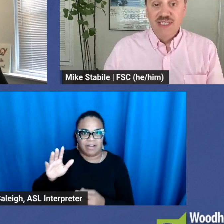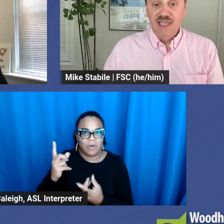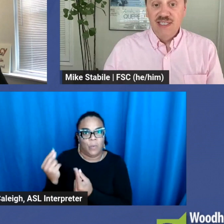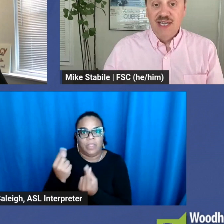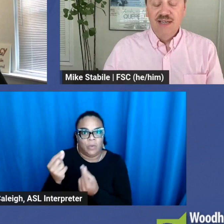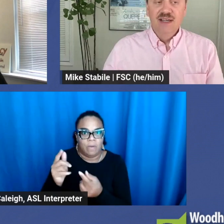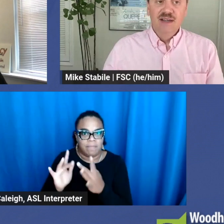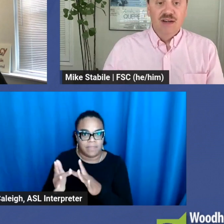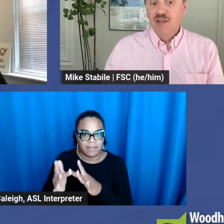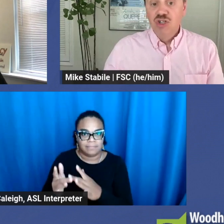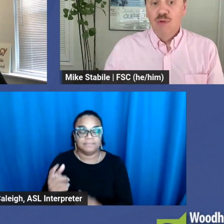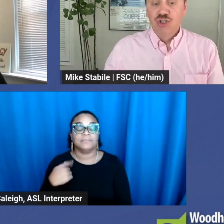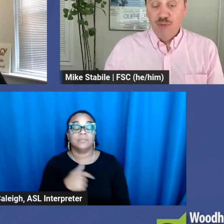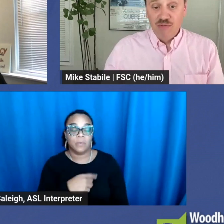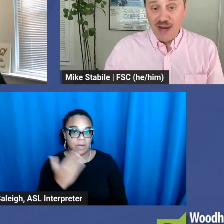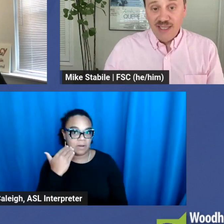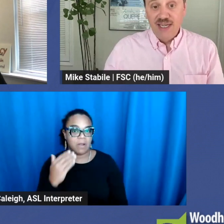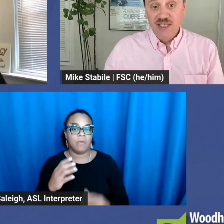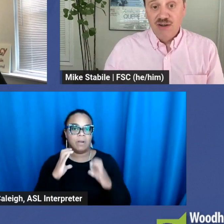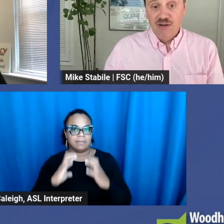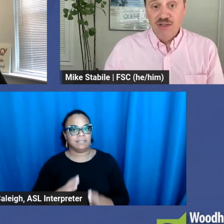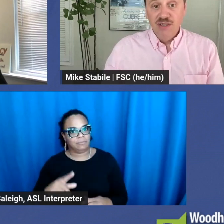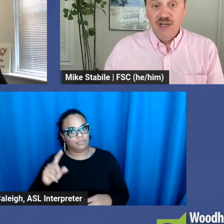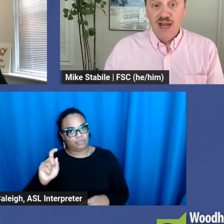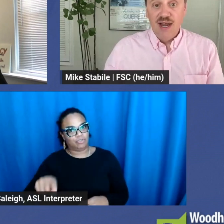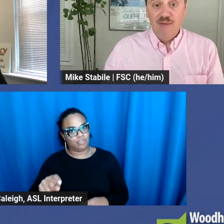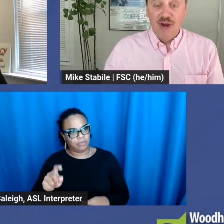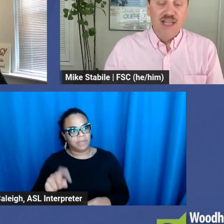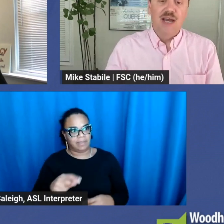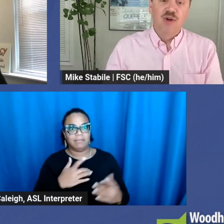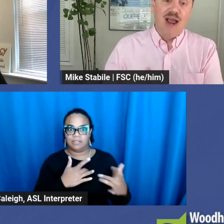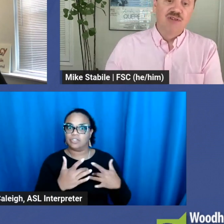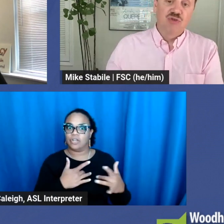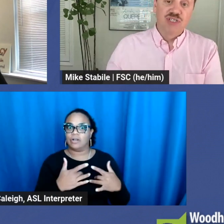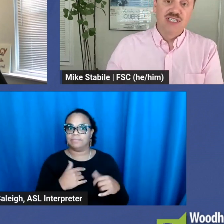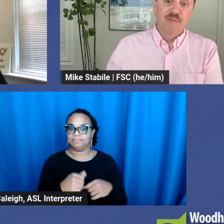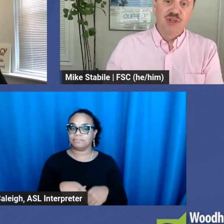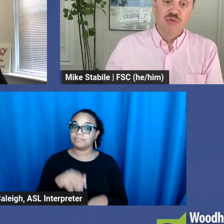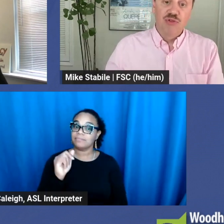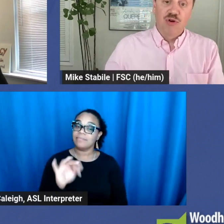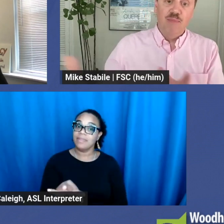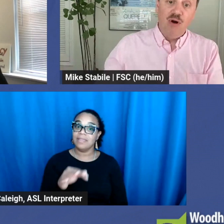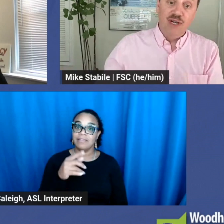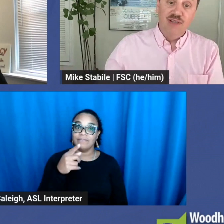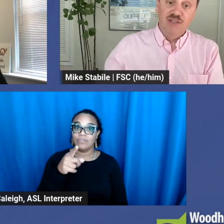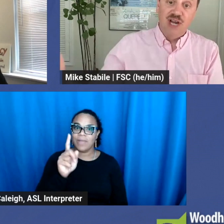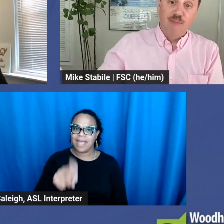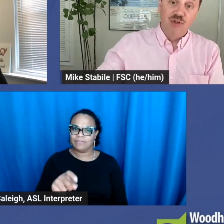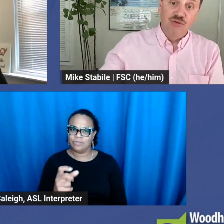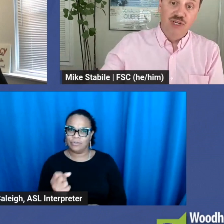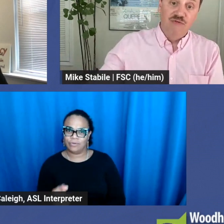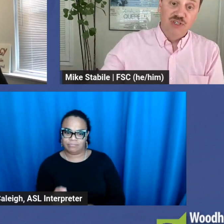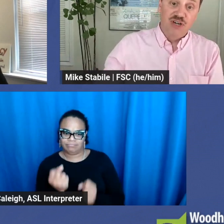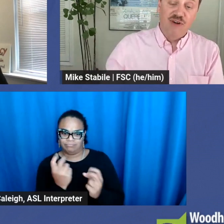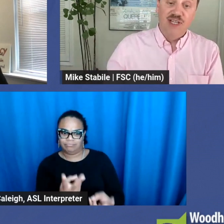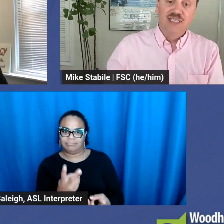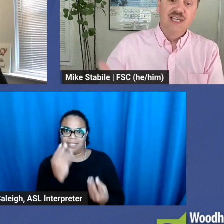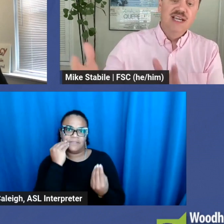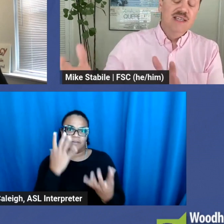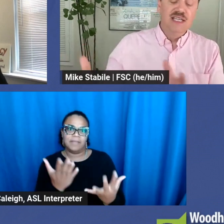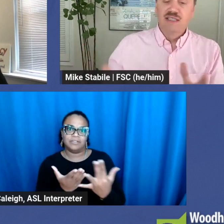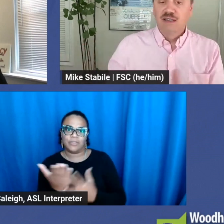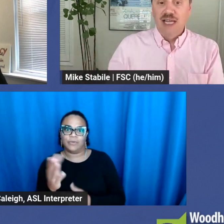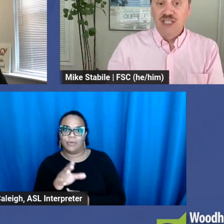know is that consumers should be rightly concerned. Anytime you're outsourcing something to a third party, there's the opportunity for